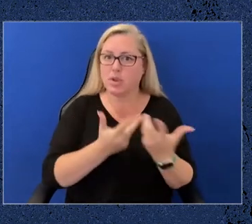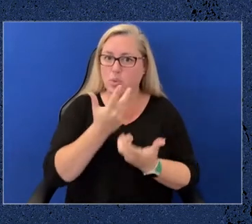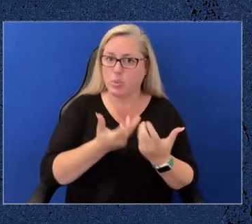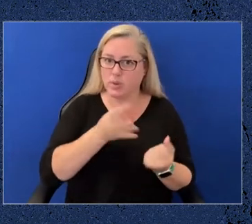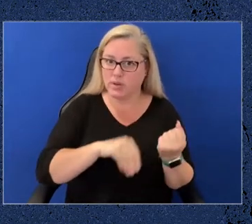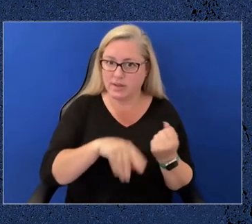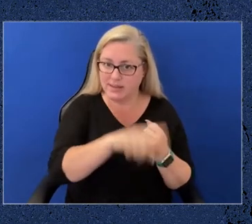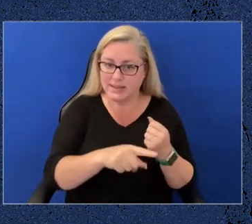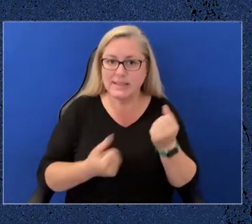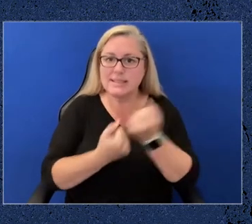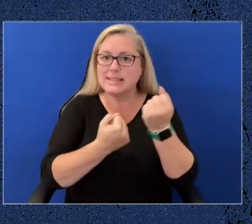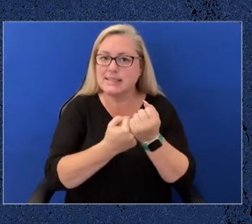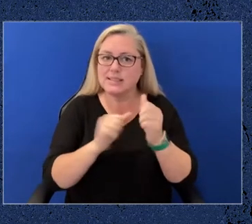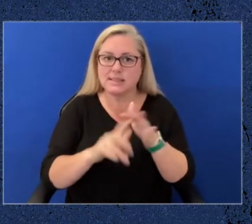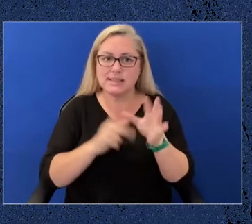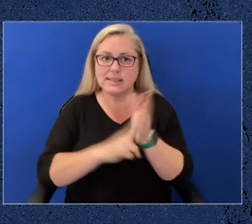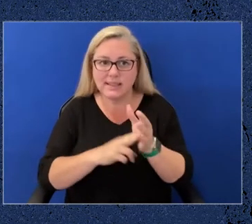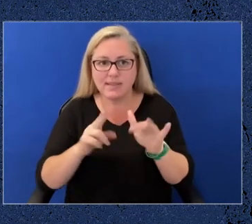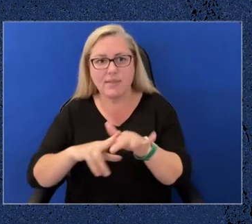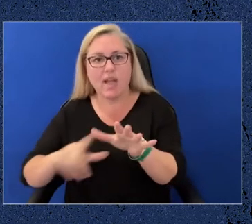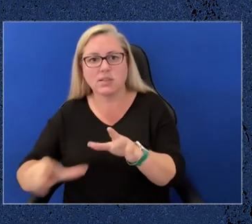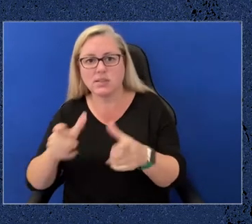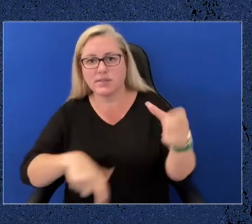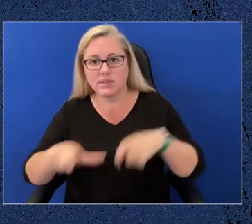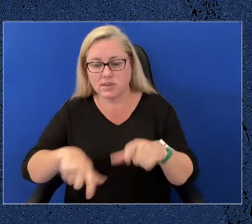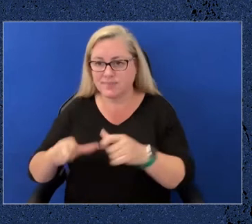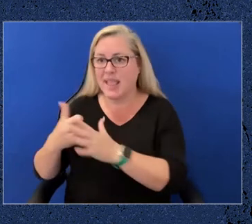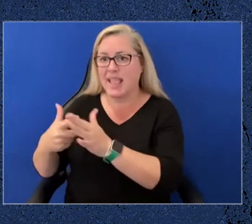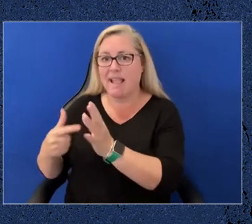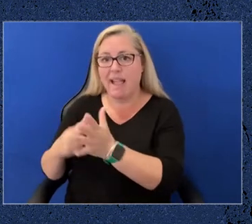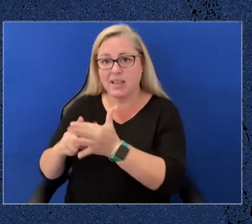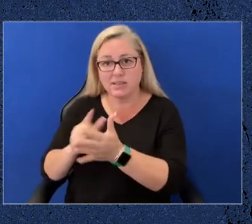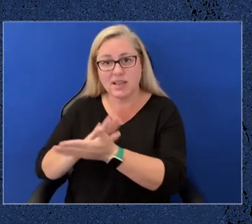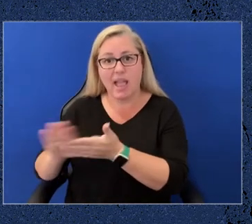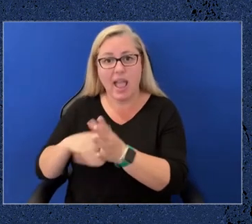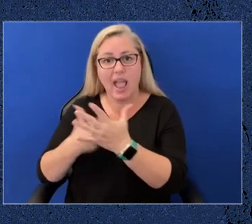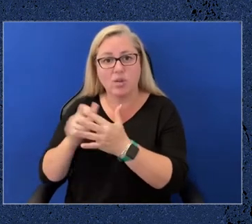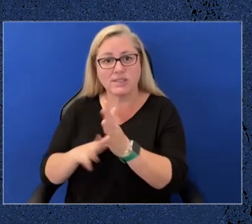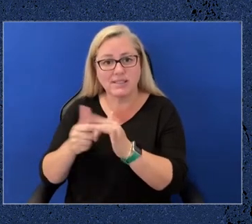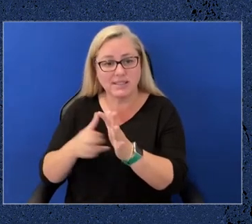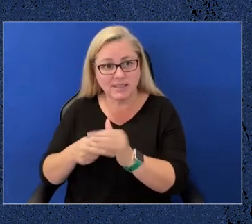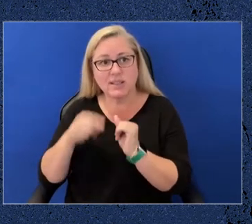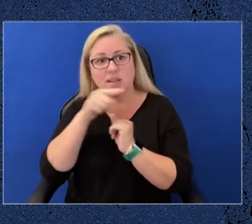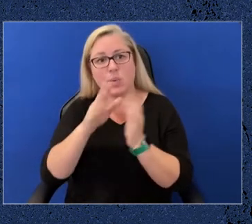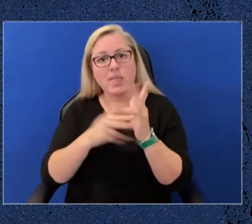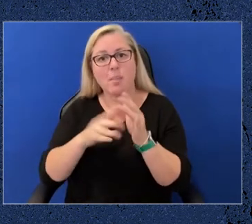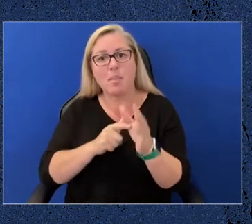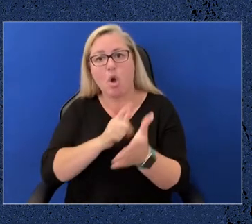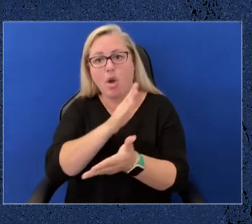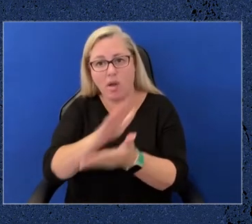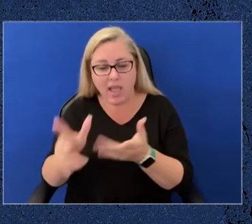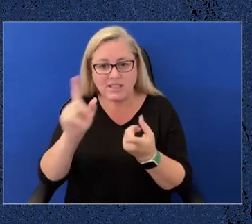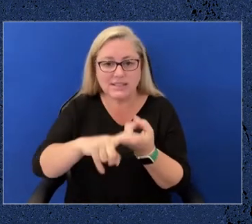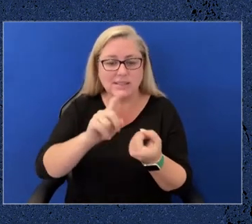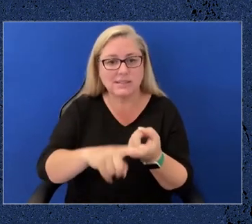Assistant Dean in the Faculty of Science. And Kate Harriden is a researcher with the Monash Sustainable Development Institute.